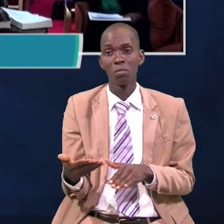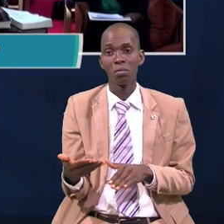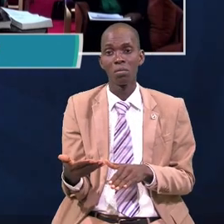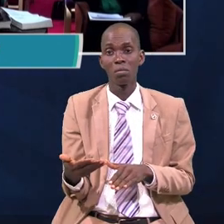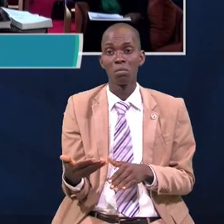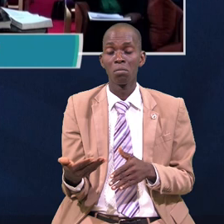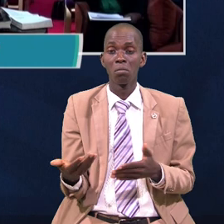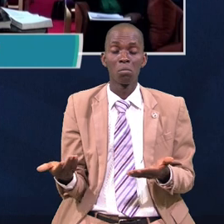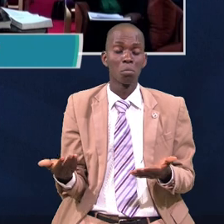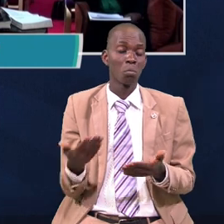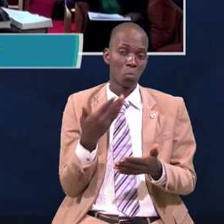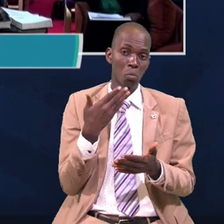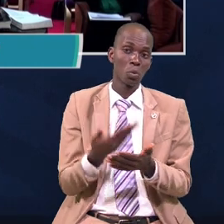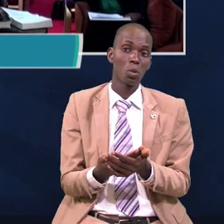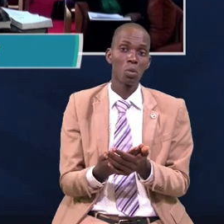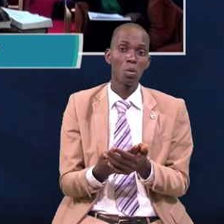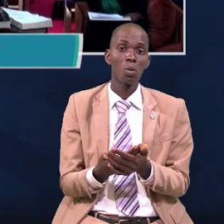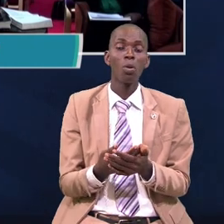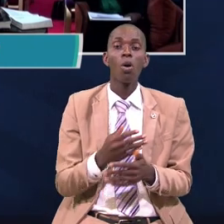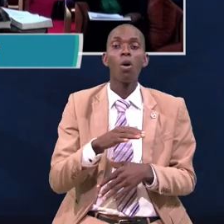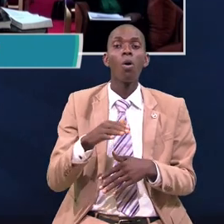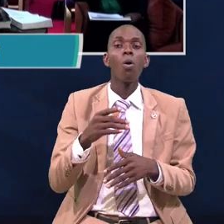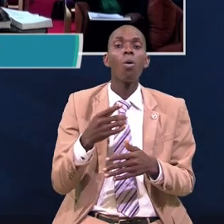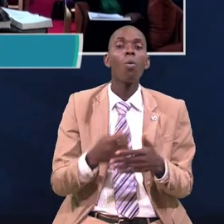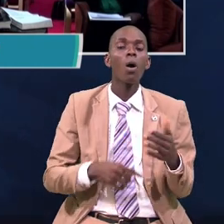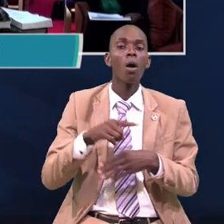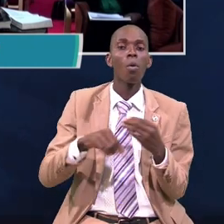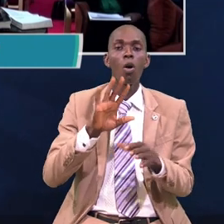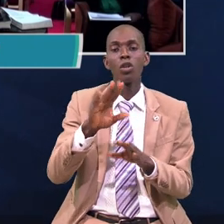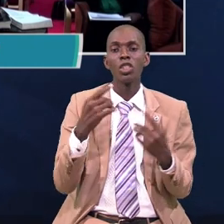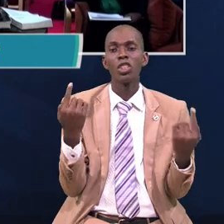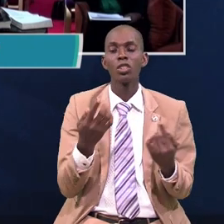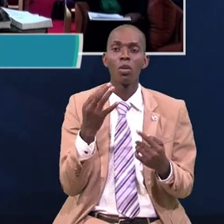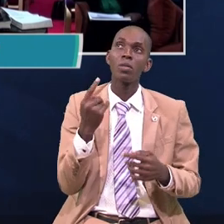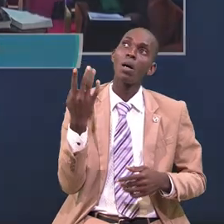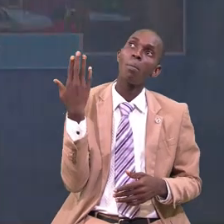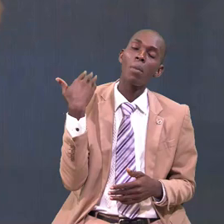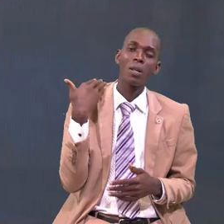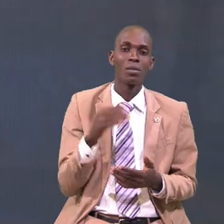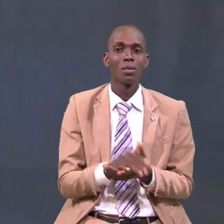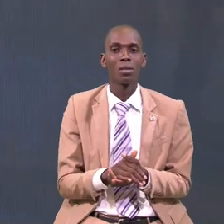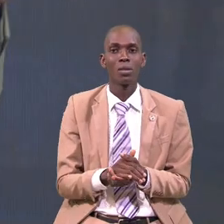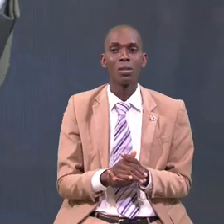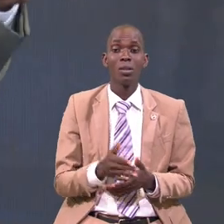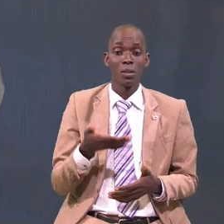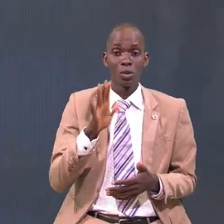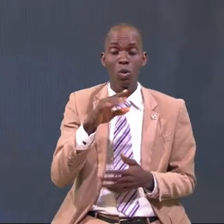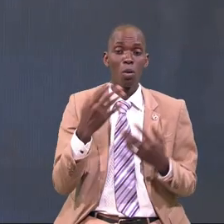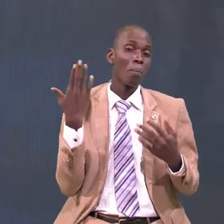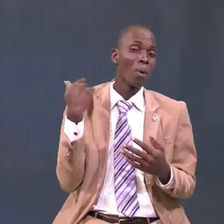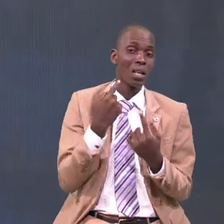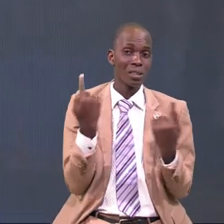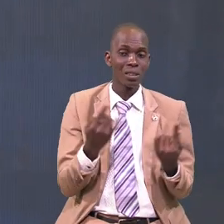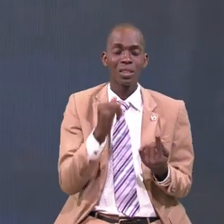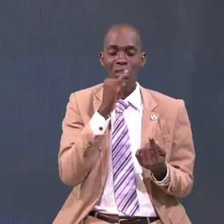Why? All the sins you committed in the past, they're still on record with